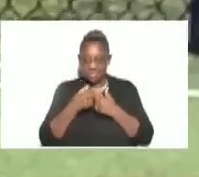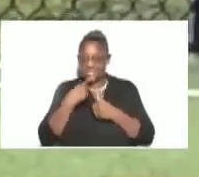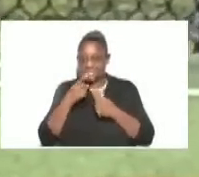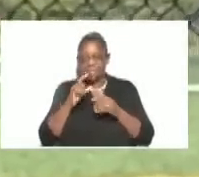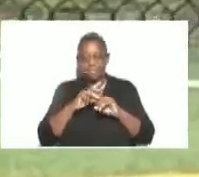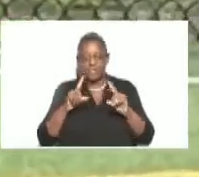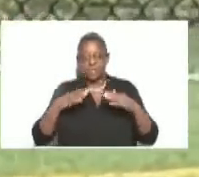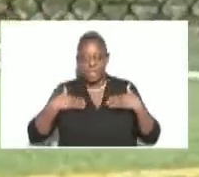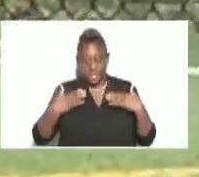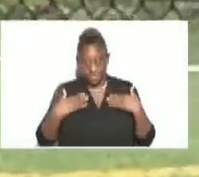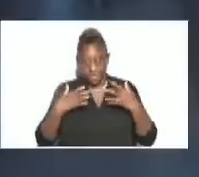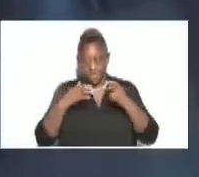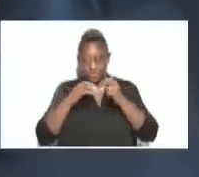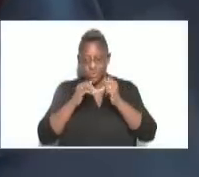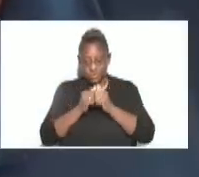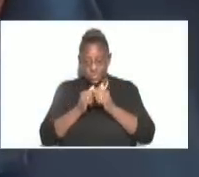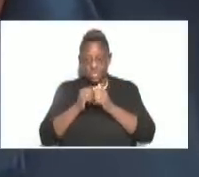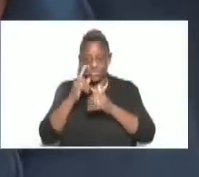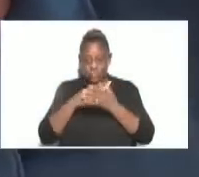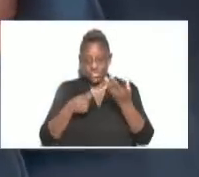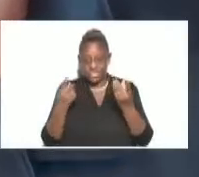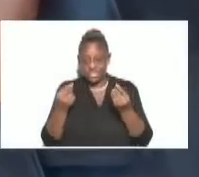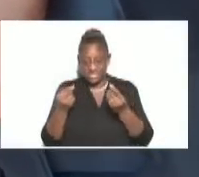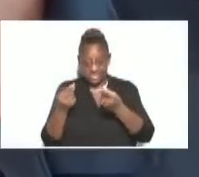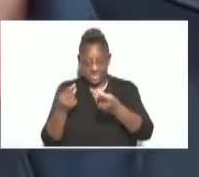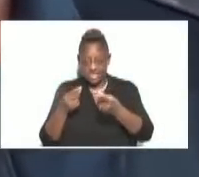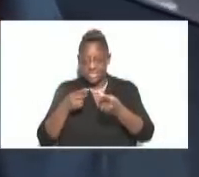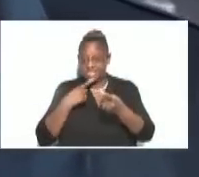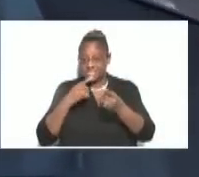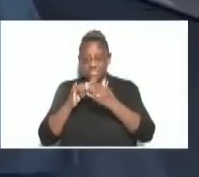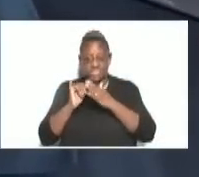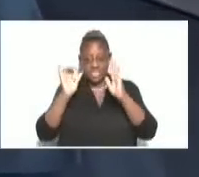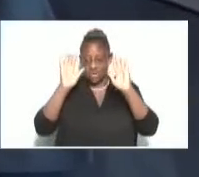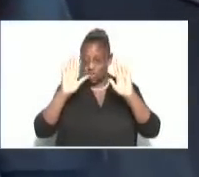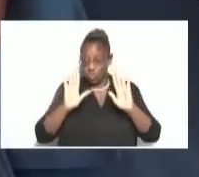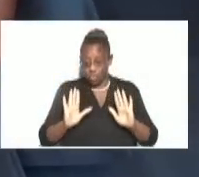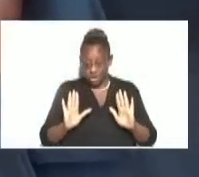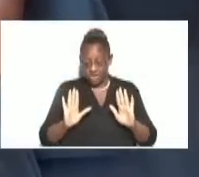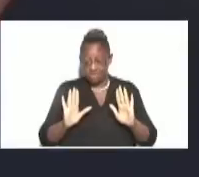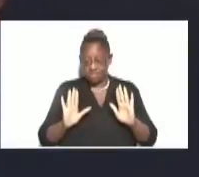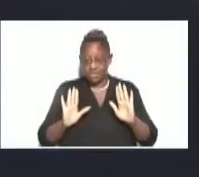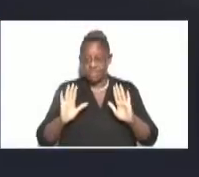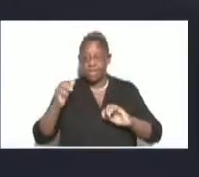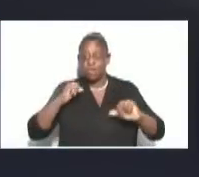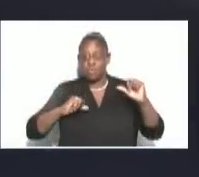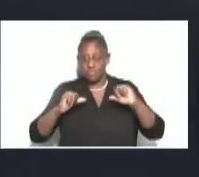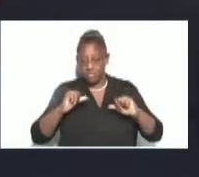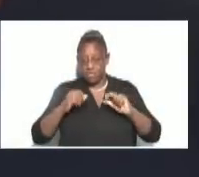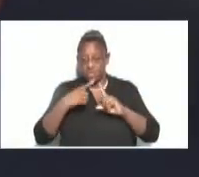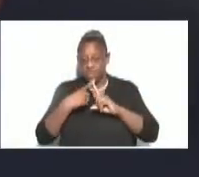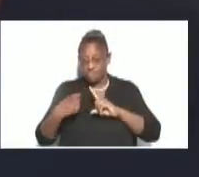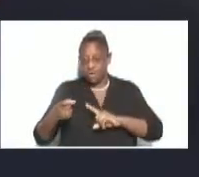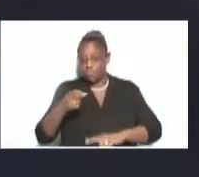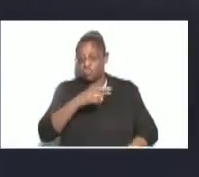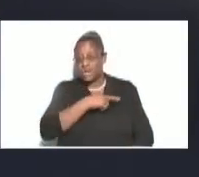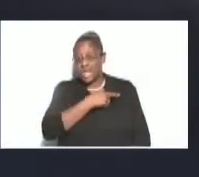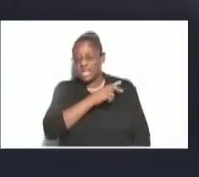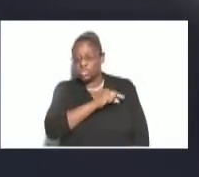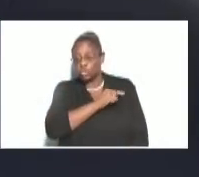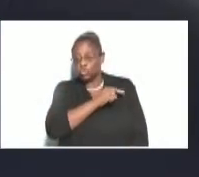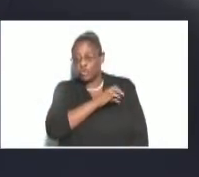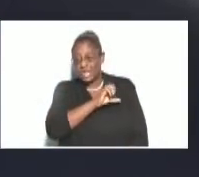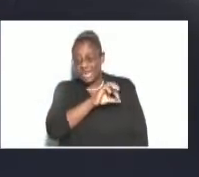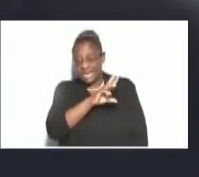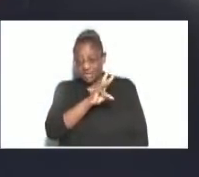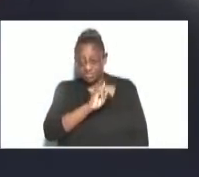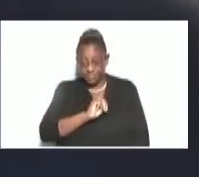happier with the guys. We had a massive performance, obviously, from Ronaldo Green. So we lost players due